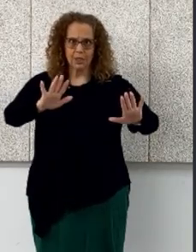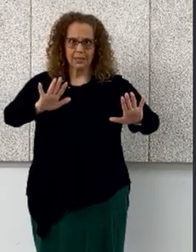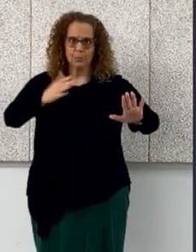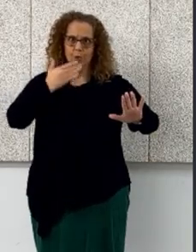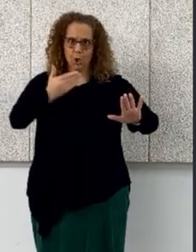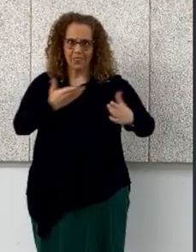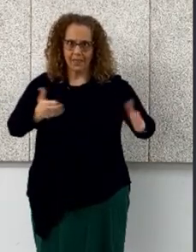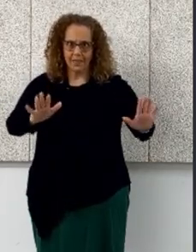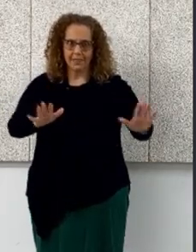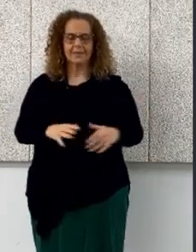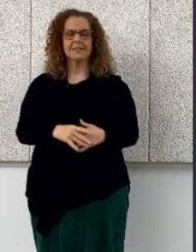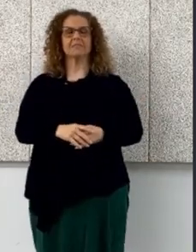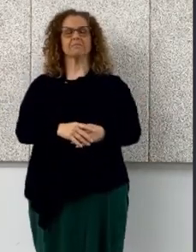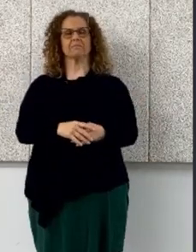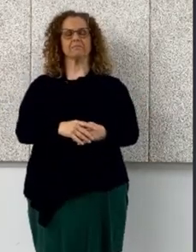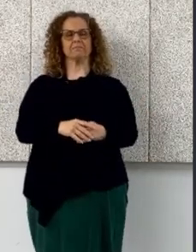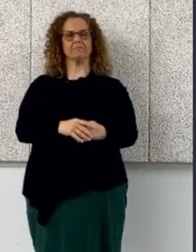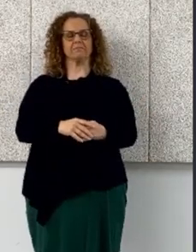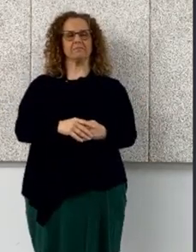It was a good thing. It was a little release.